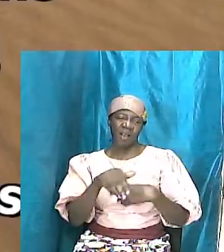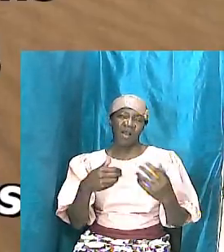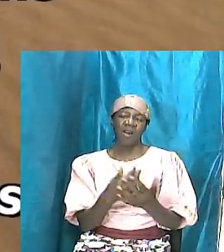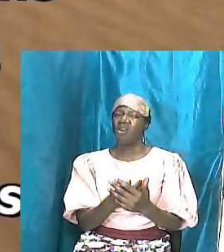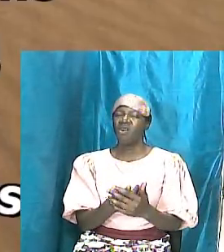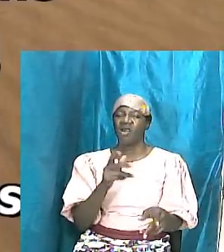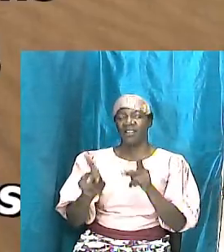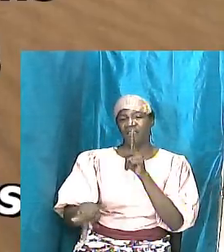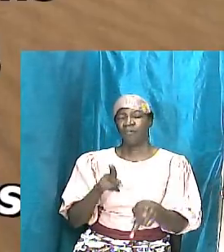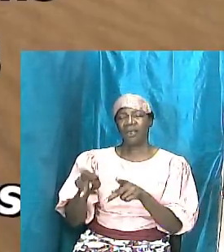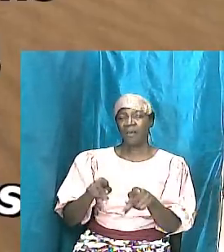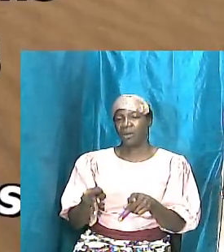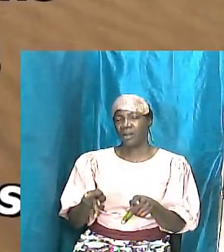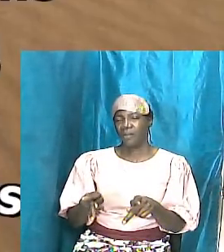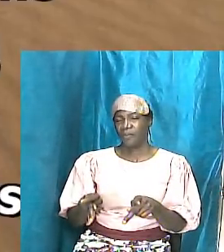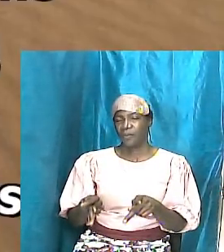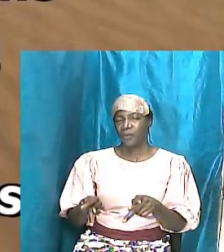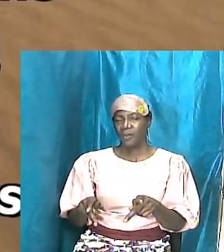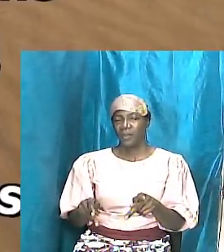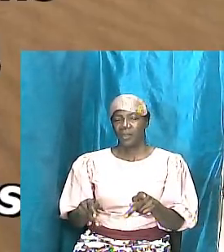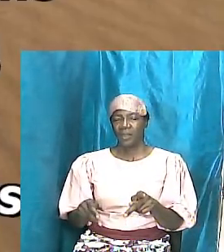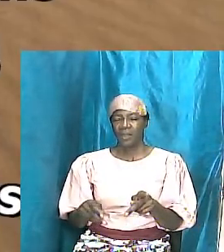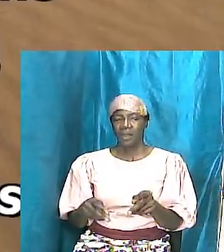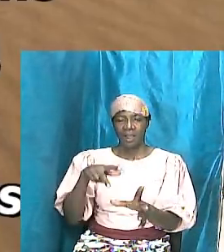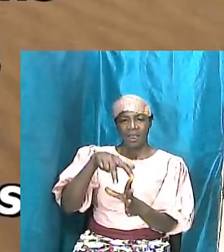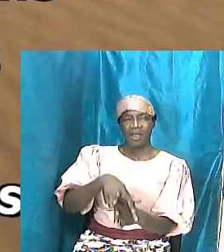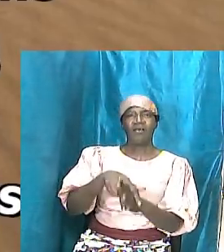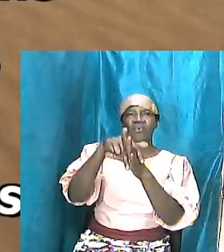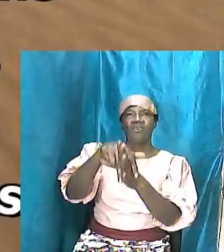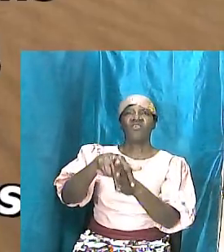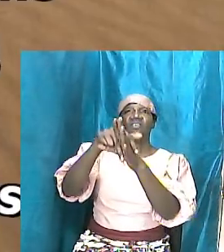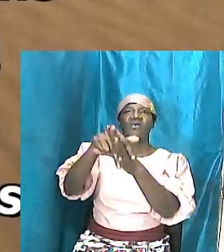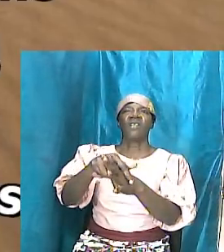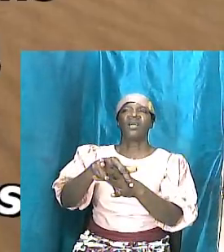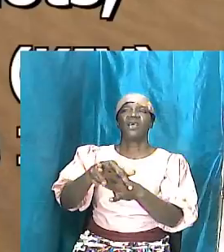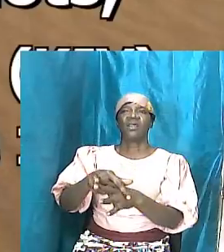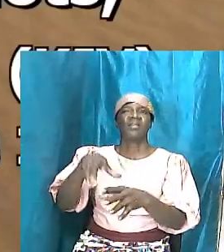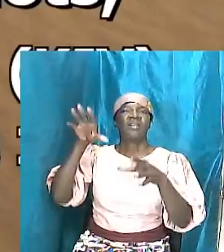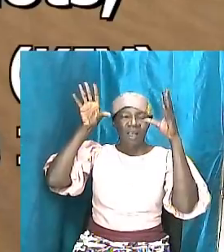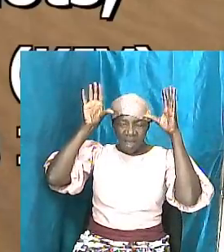hosts, upon his chariots, and upon his horsemen.